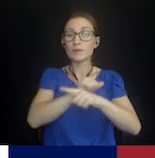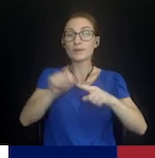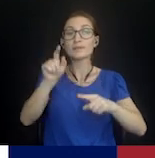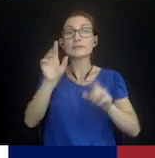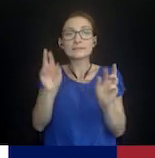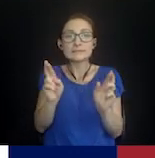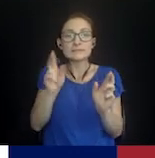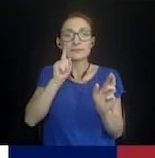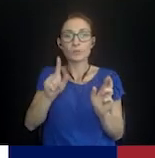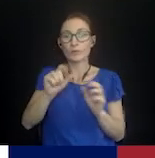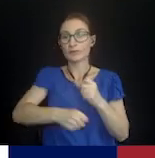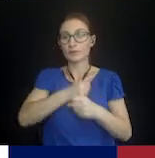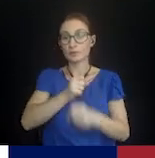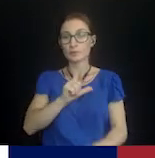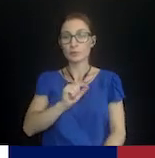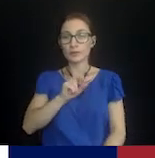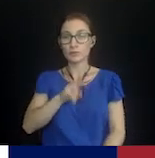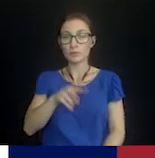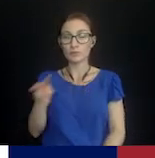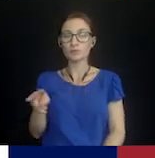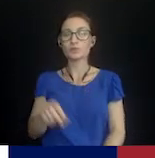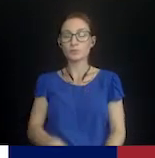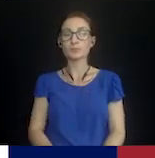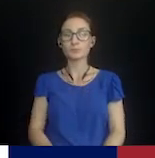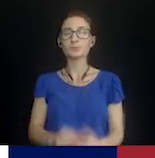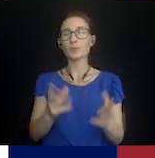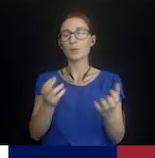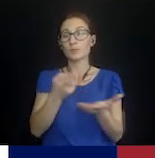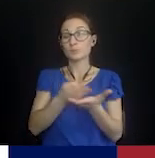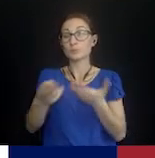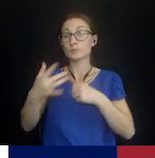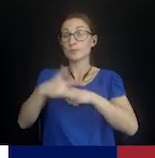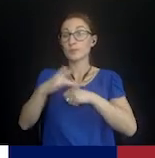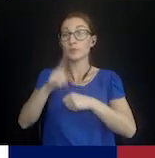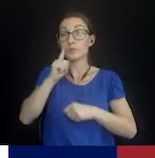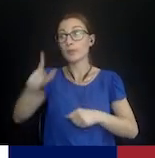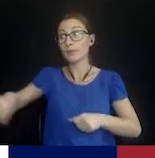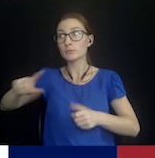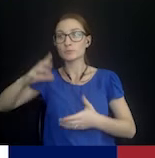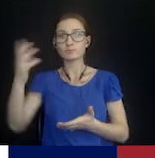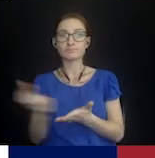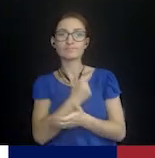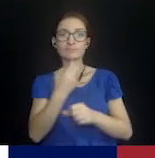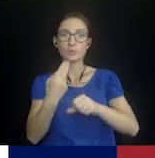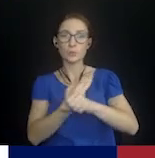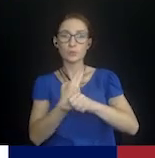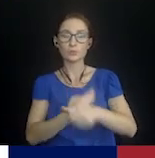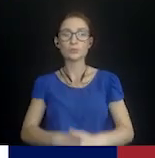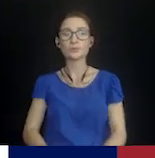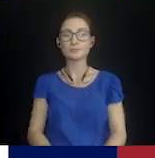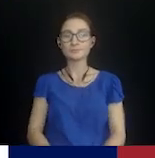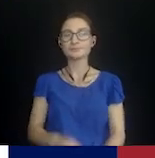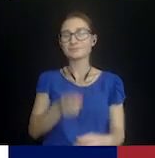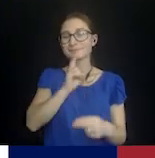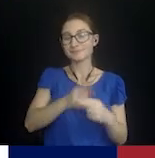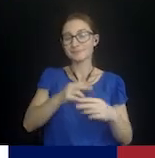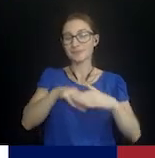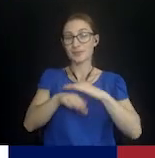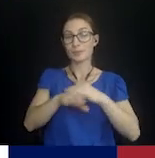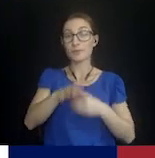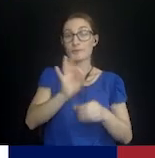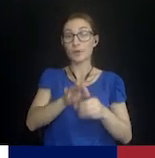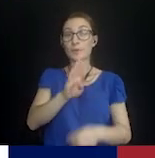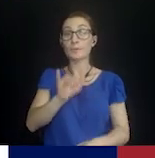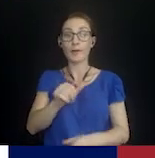for 2022 and have that as a resource available for them to use. As I mentioned, accessible vote by mail